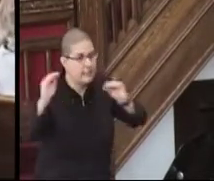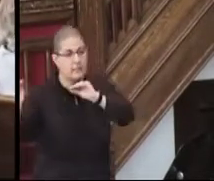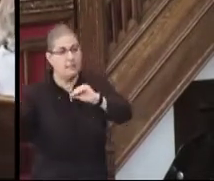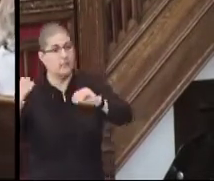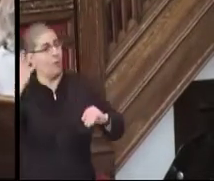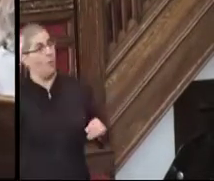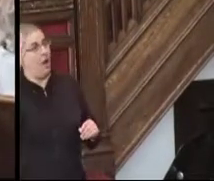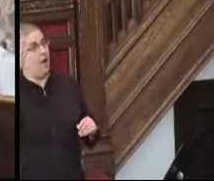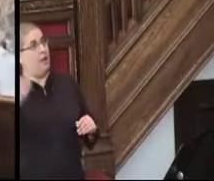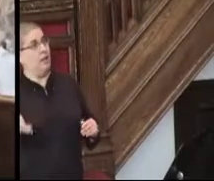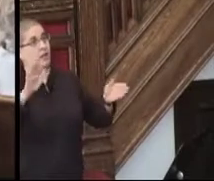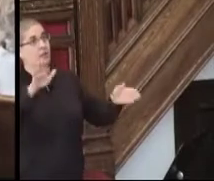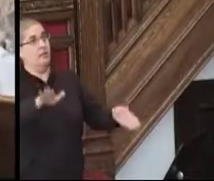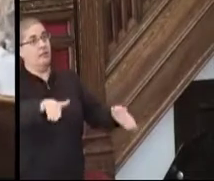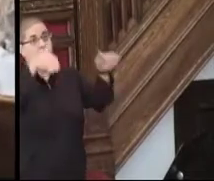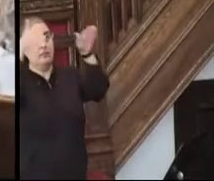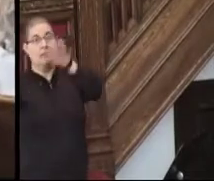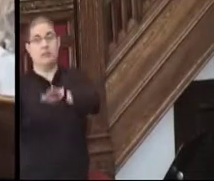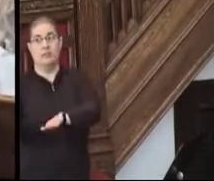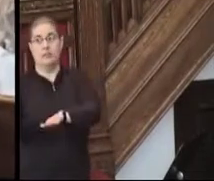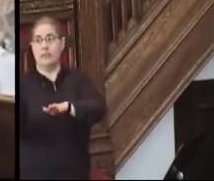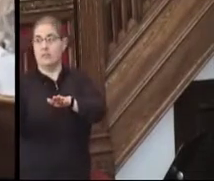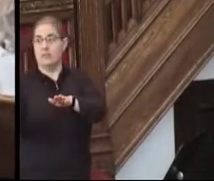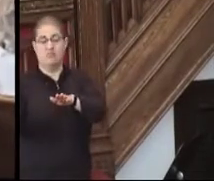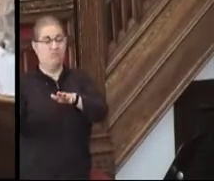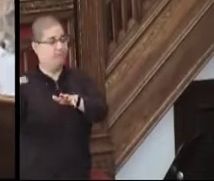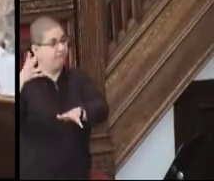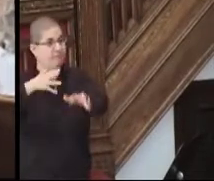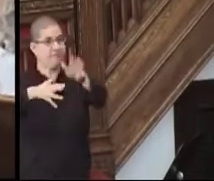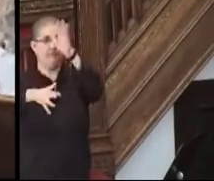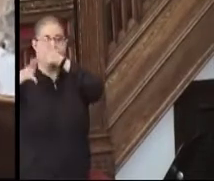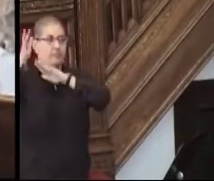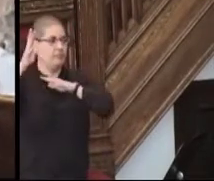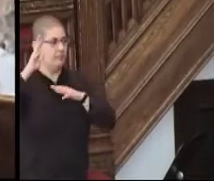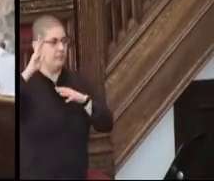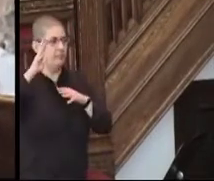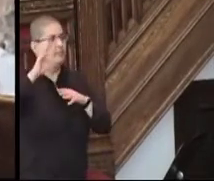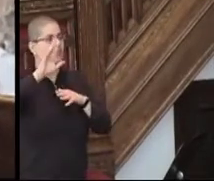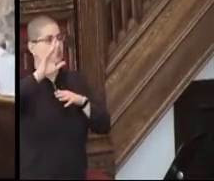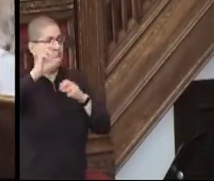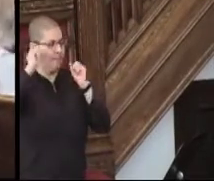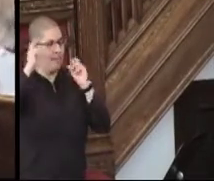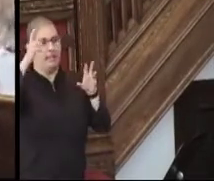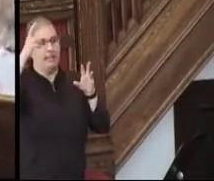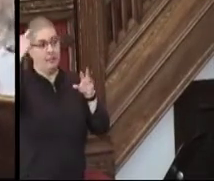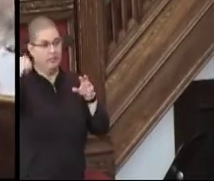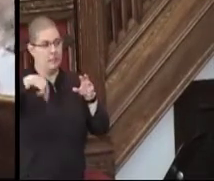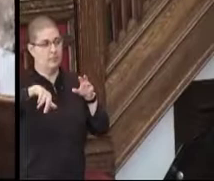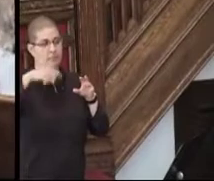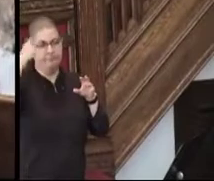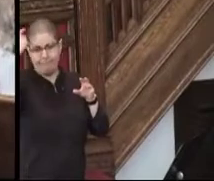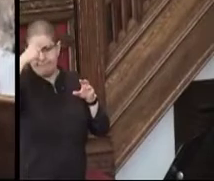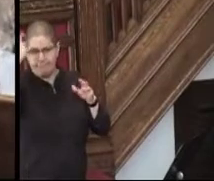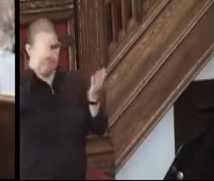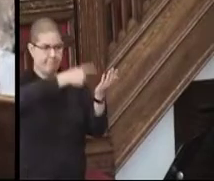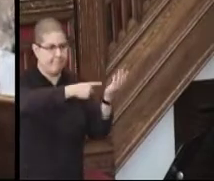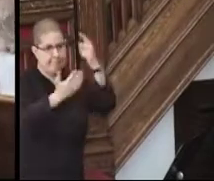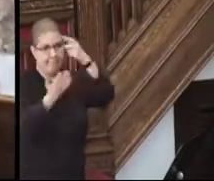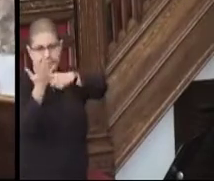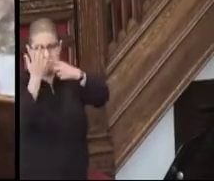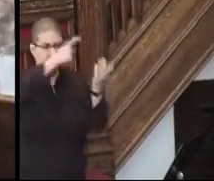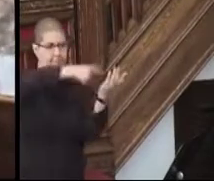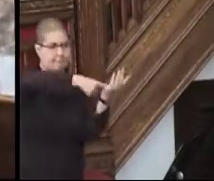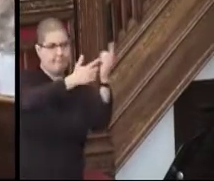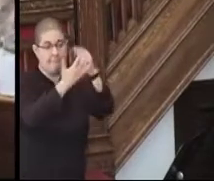Why Jesus died is a question that's debated and among theologians and others, and kind of